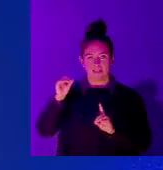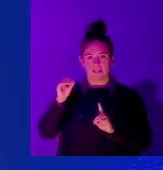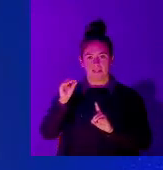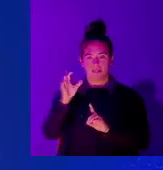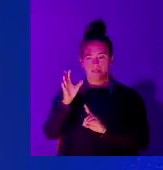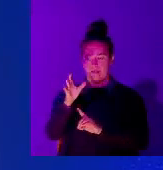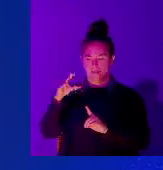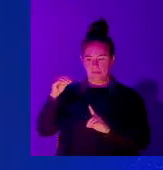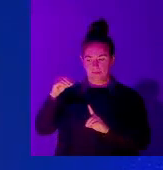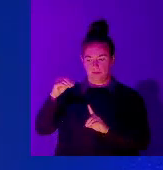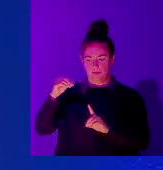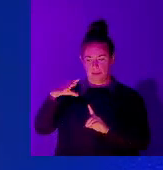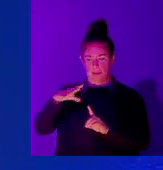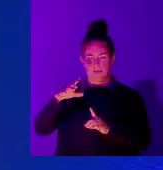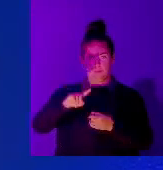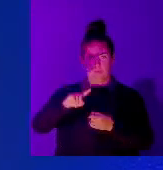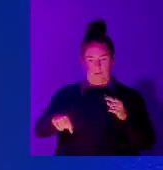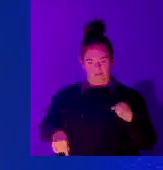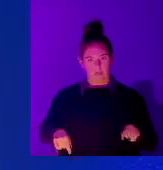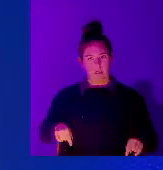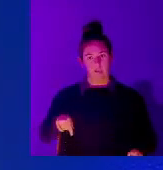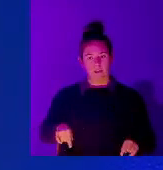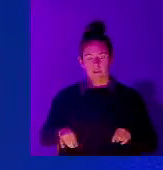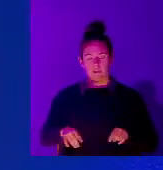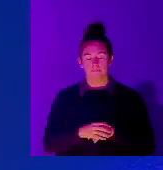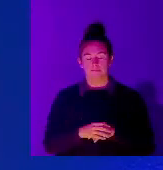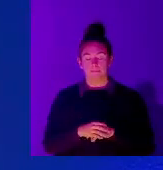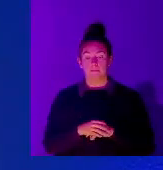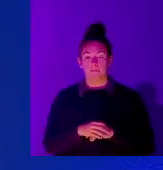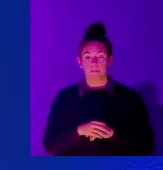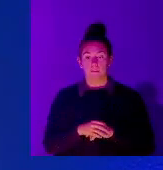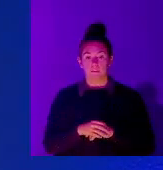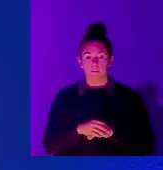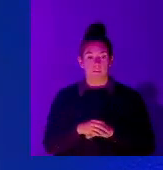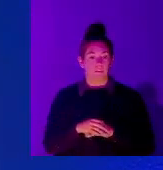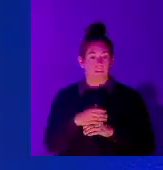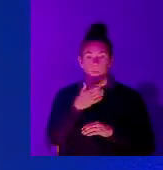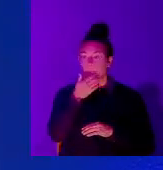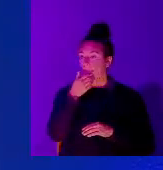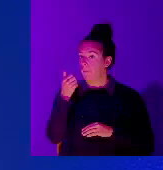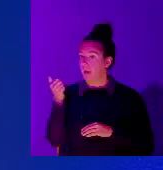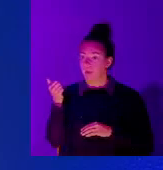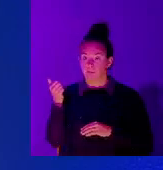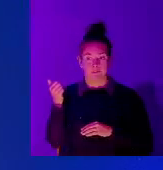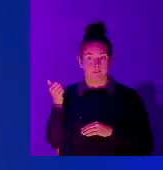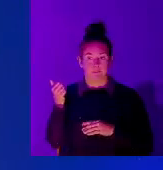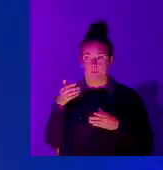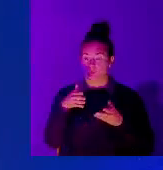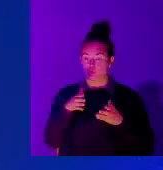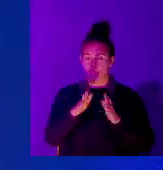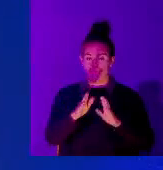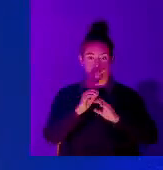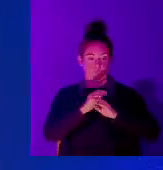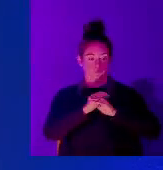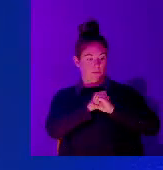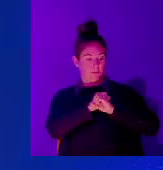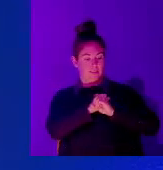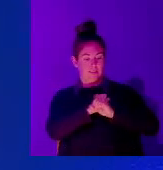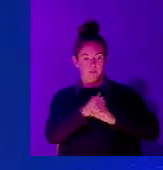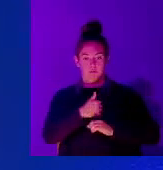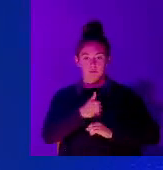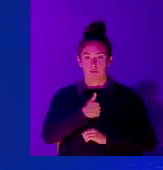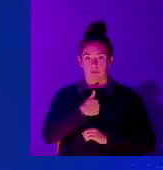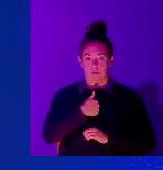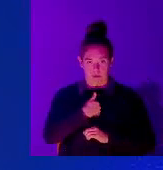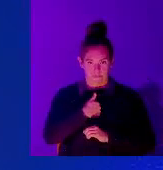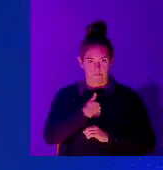And the way that you can best protect yourself against even partial truths is